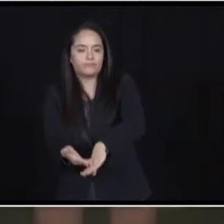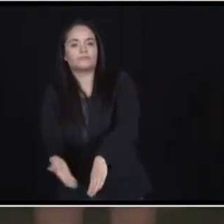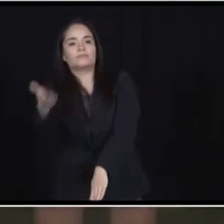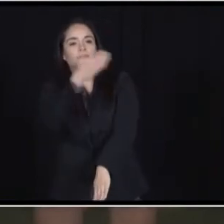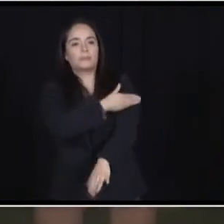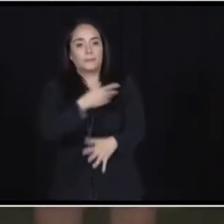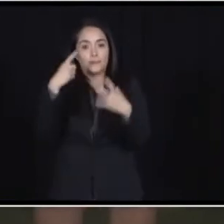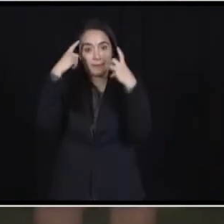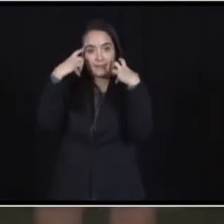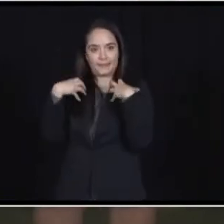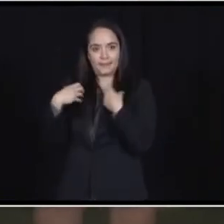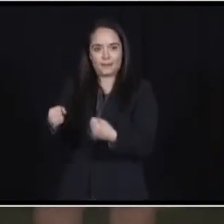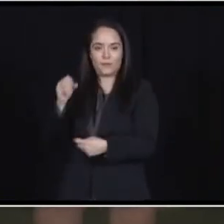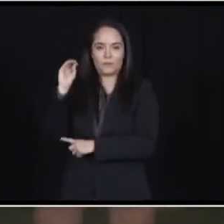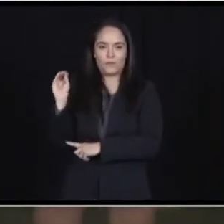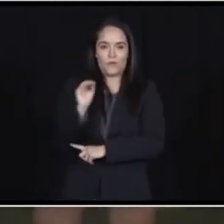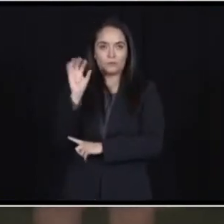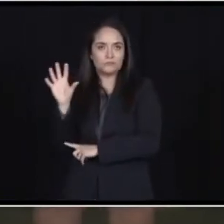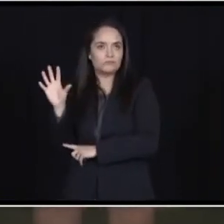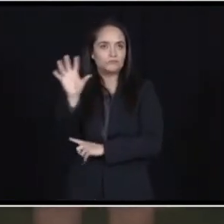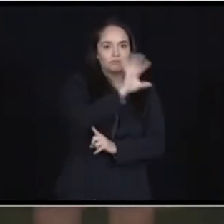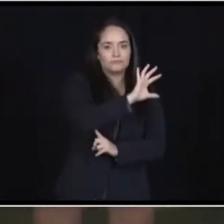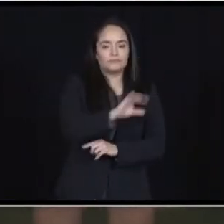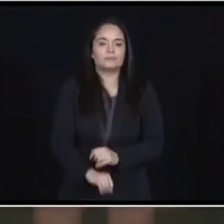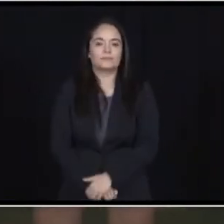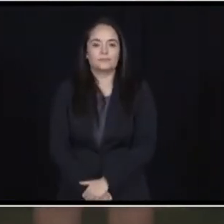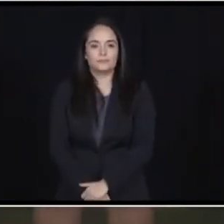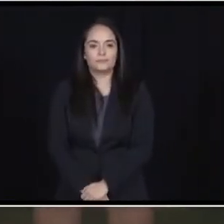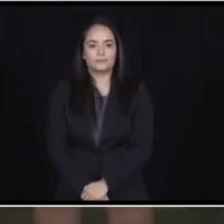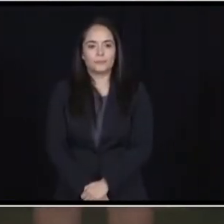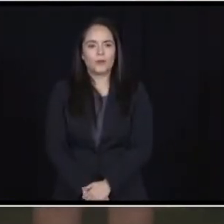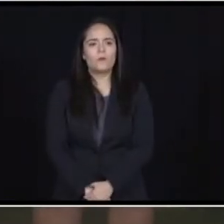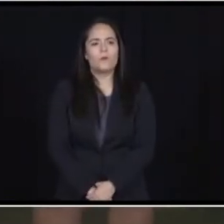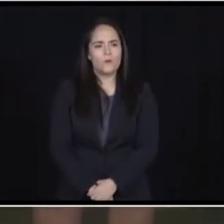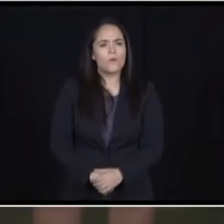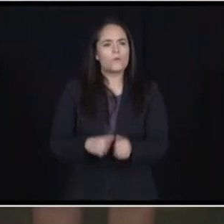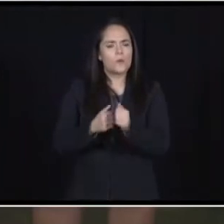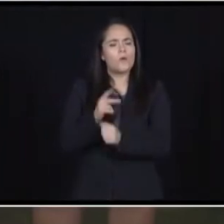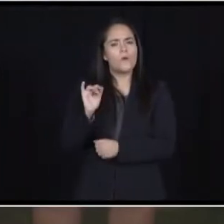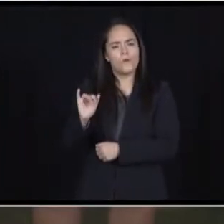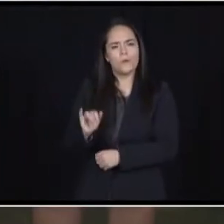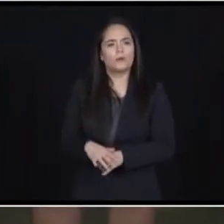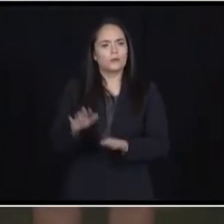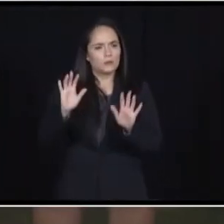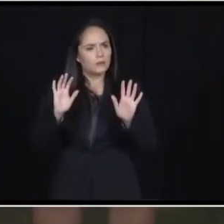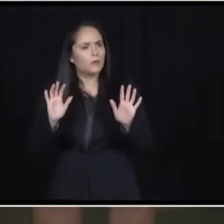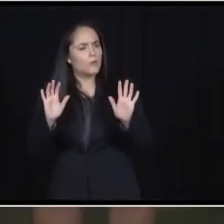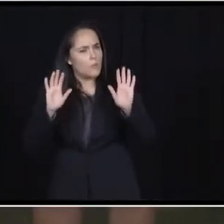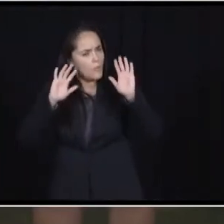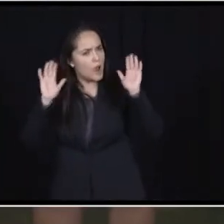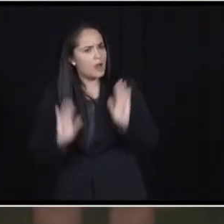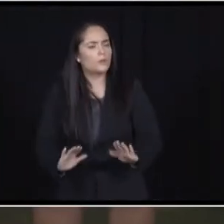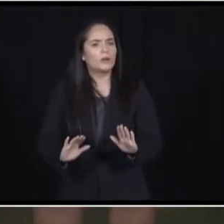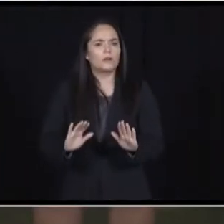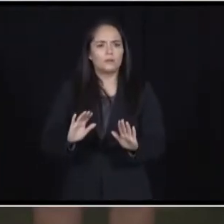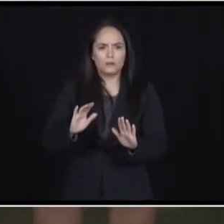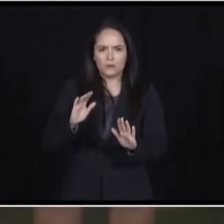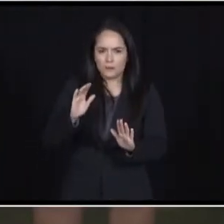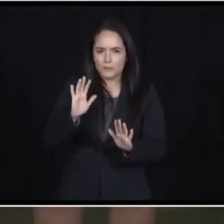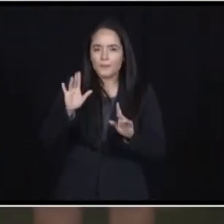that's a good start again, and I think we're on the right track here. Yep. Some of the areas that are still lacking seem to be in